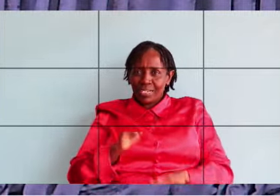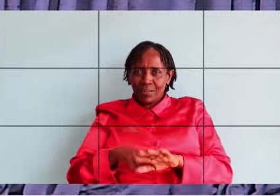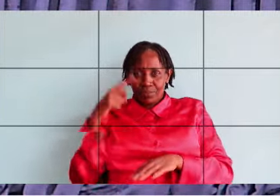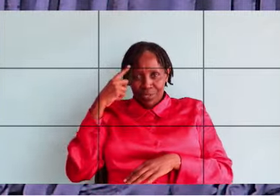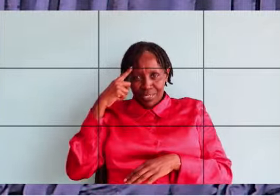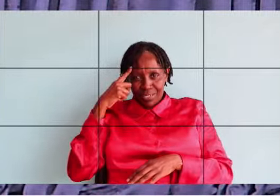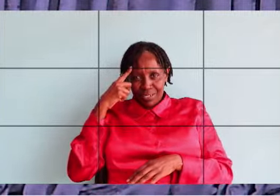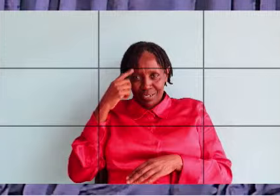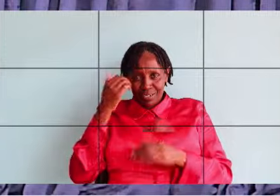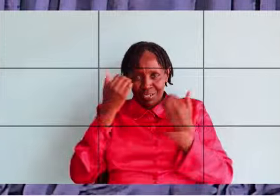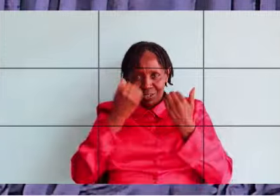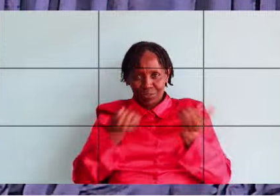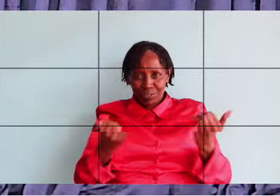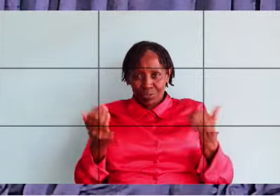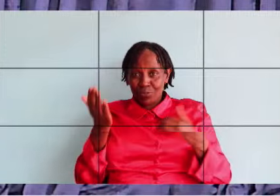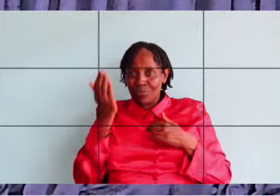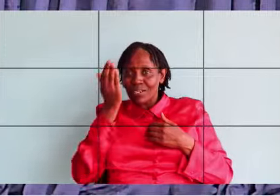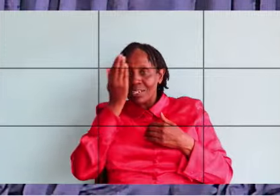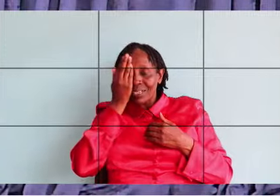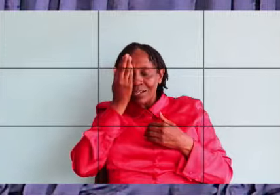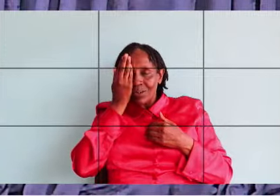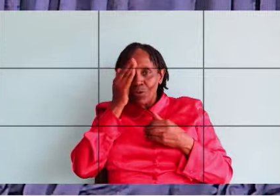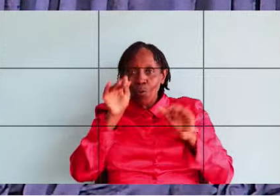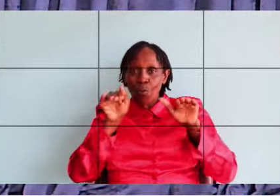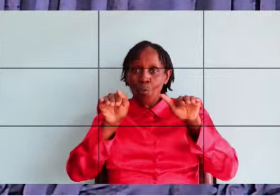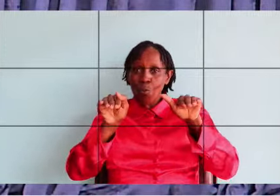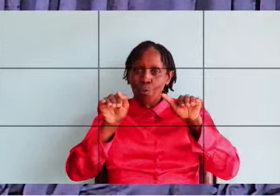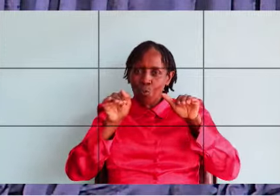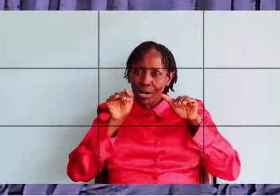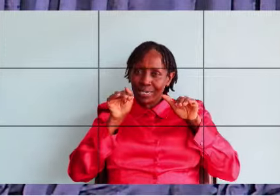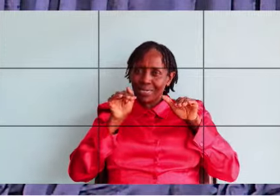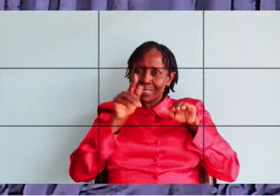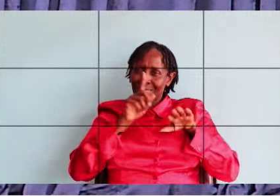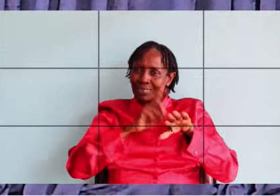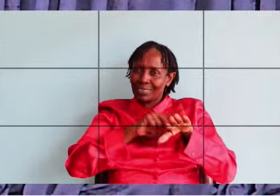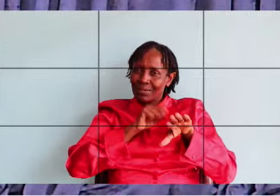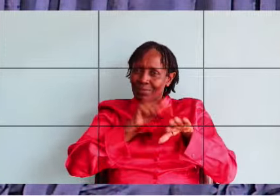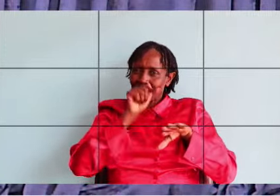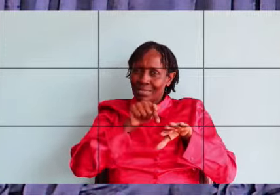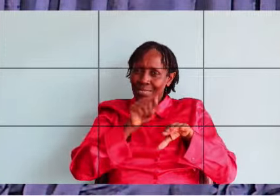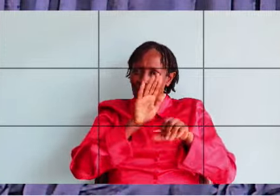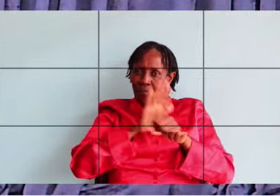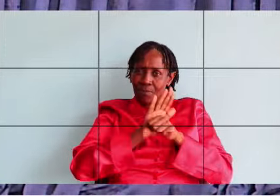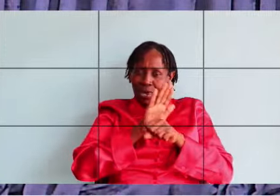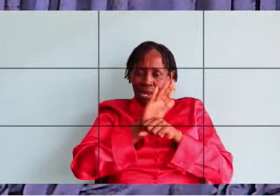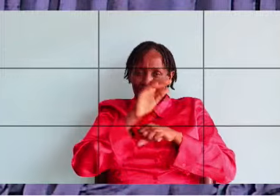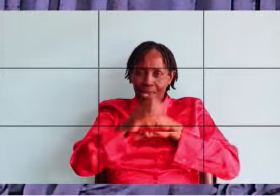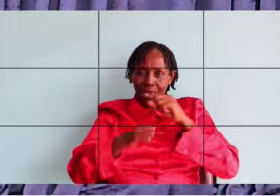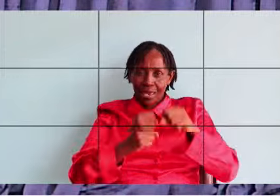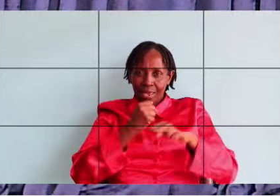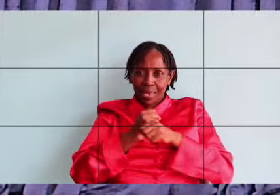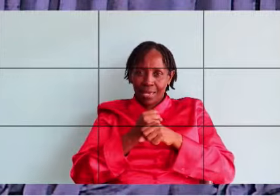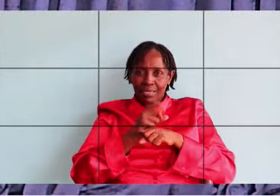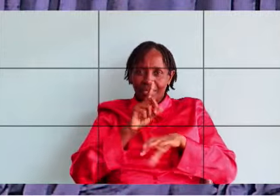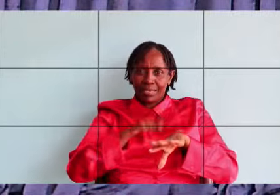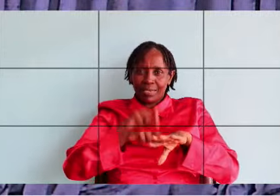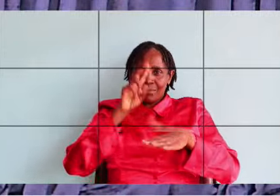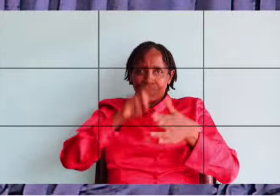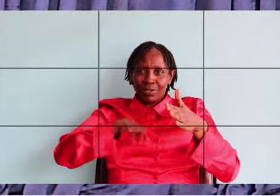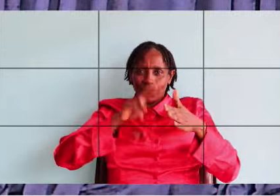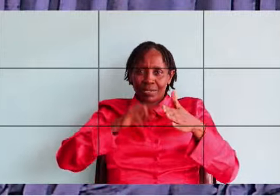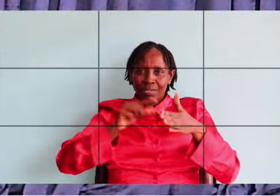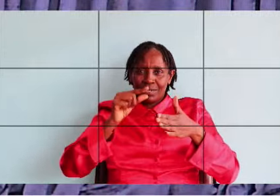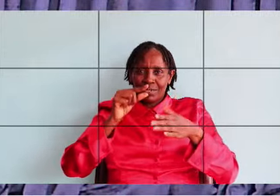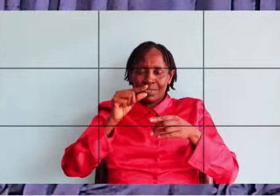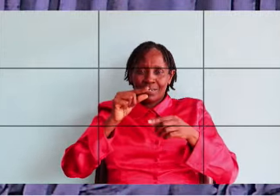Israel have been waiting for this particular moment for many years. Actually, when you read Genesis 12, Genesis